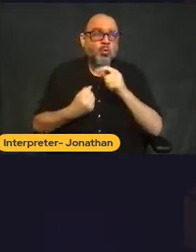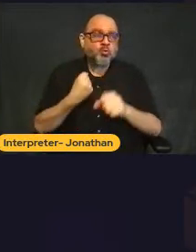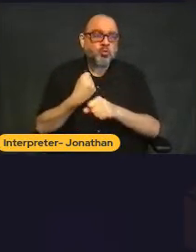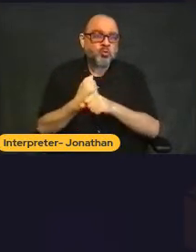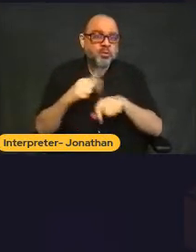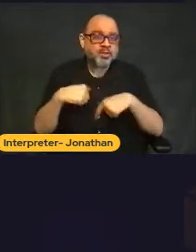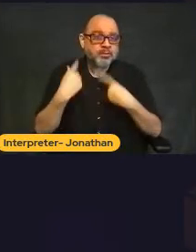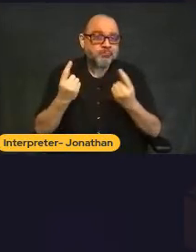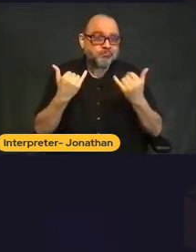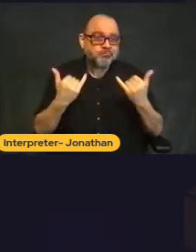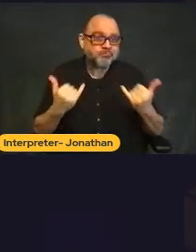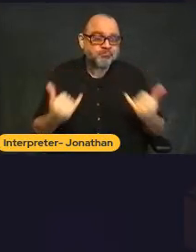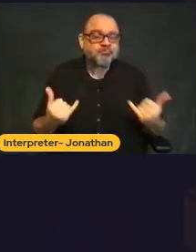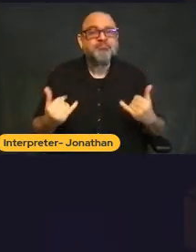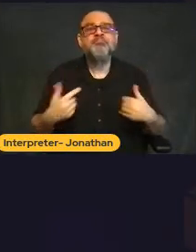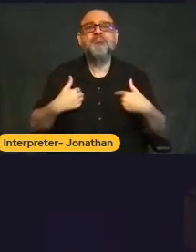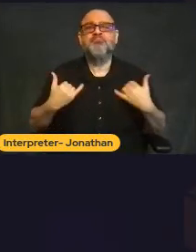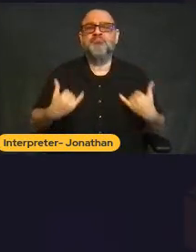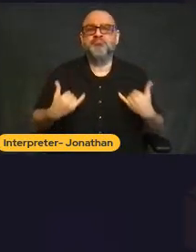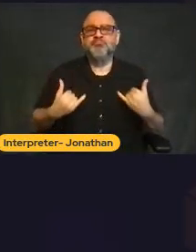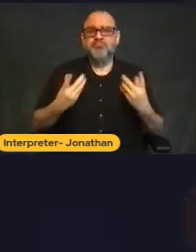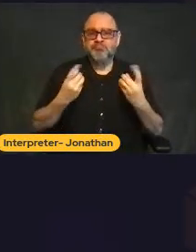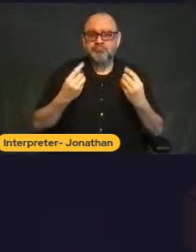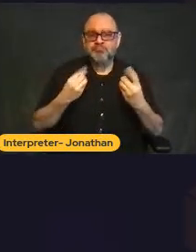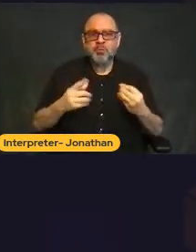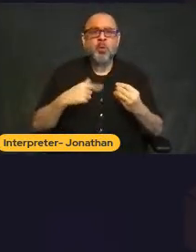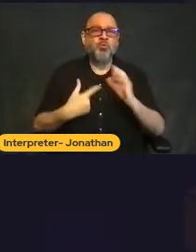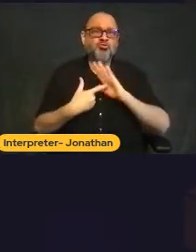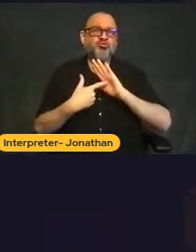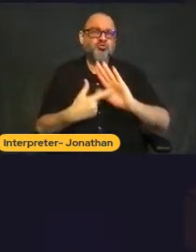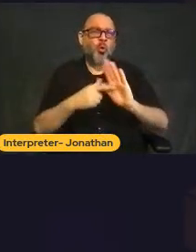today I want to share with you a project I've been working on.